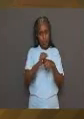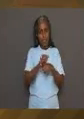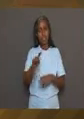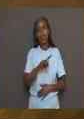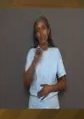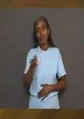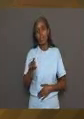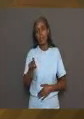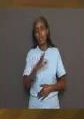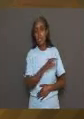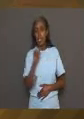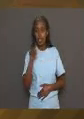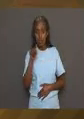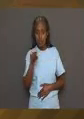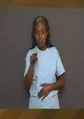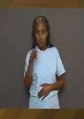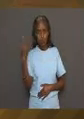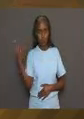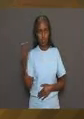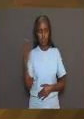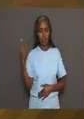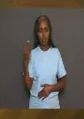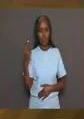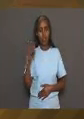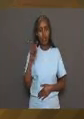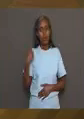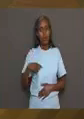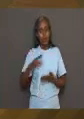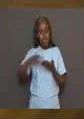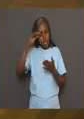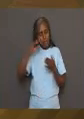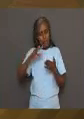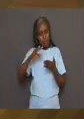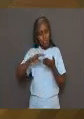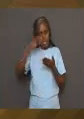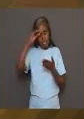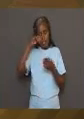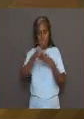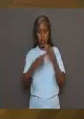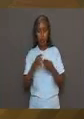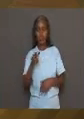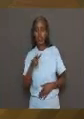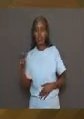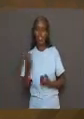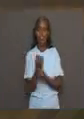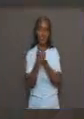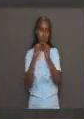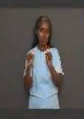problem, and you may use what we have learned about vectors to solve it.